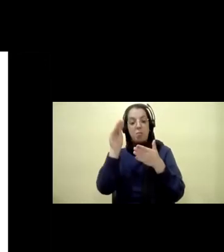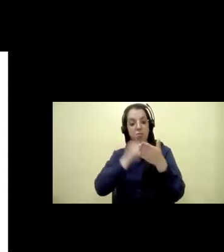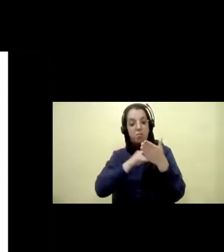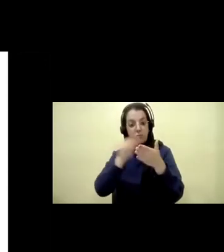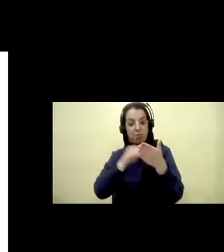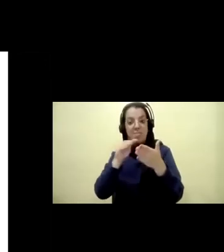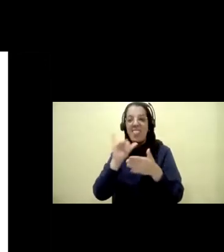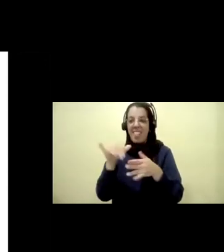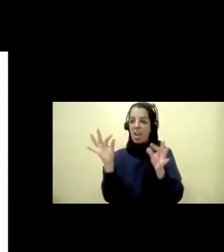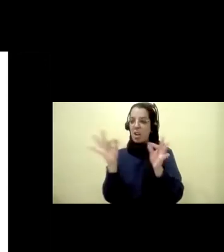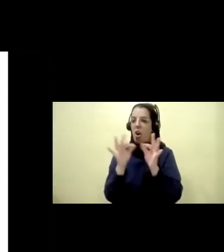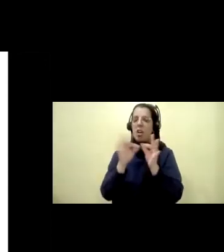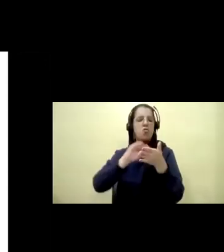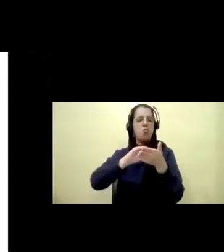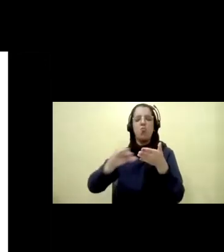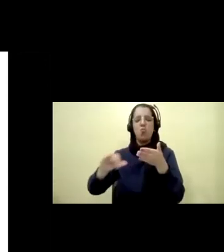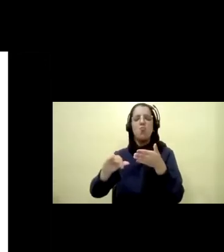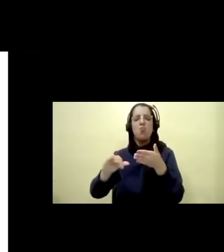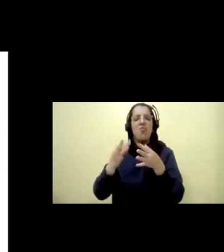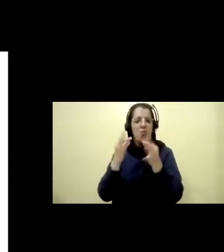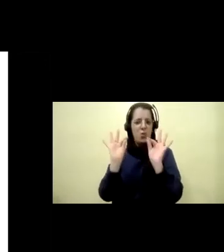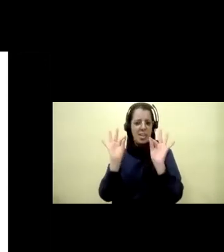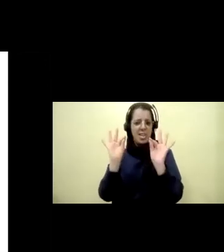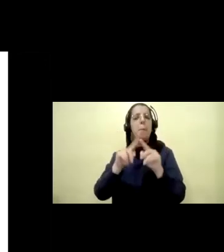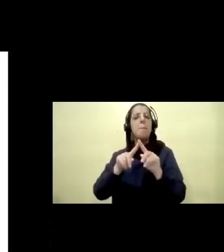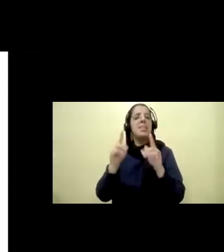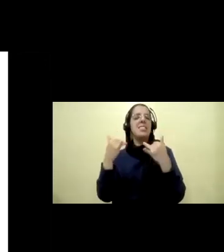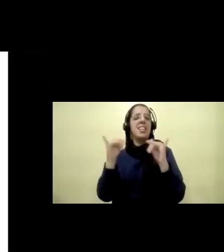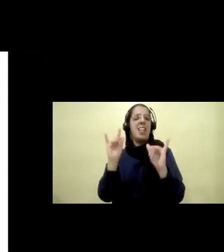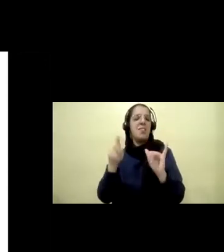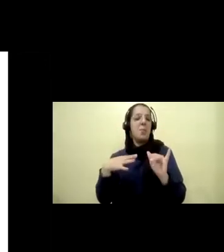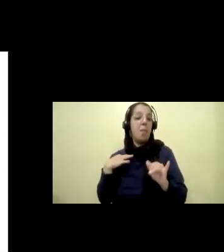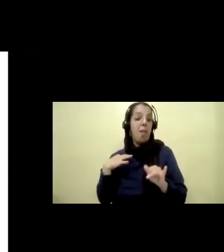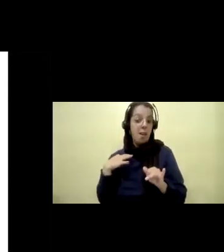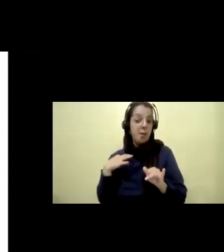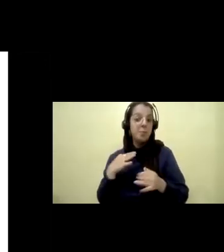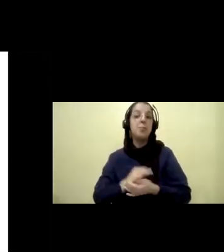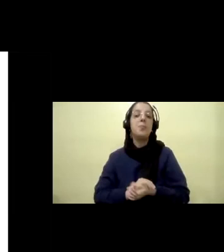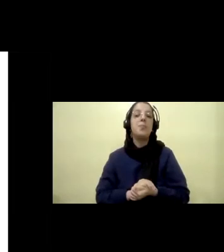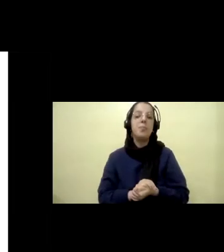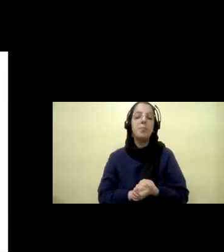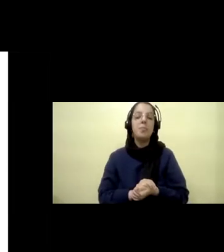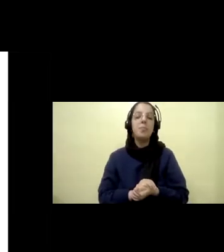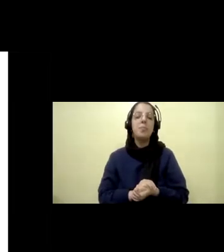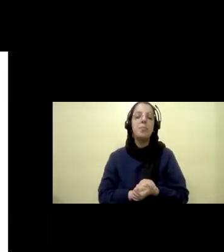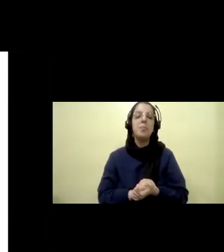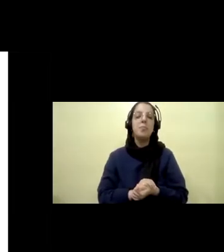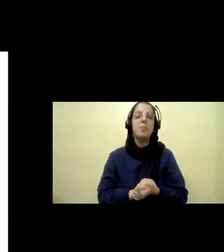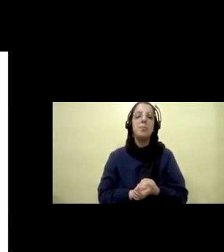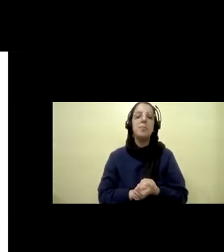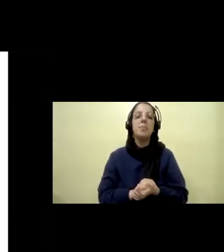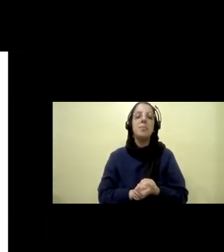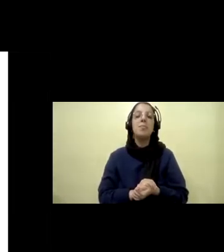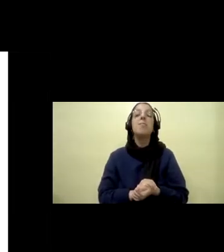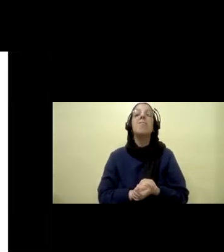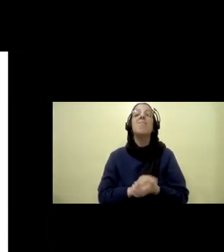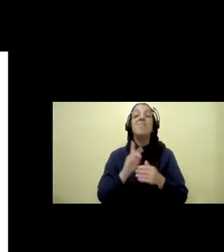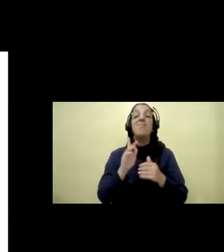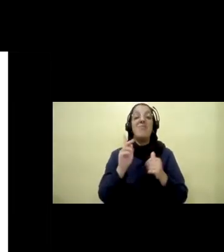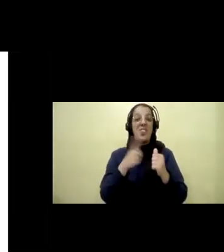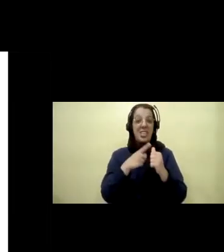will be waived, but you still have to sort of apply. And you have to get your application approved.